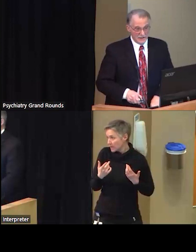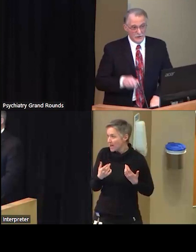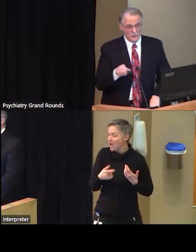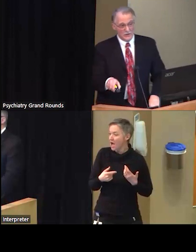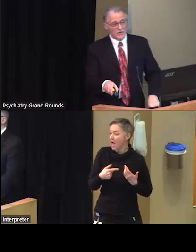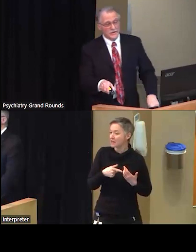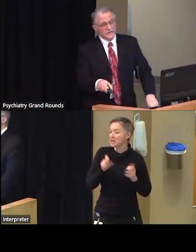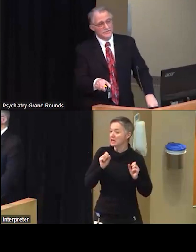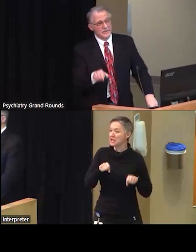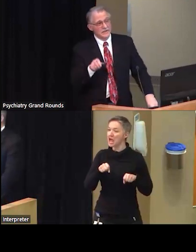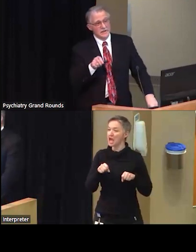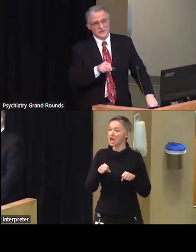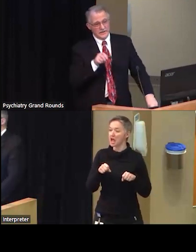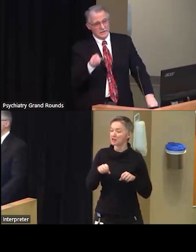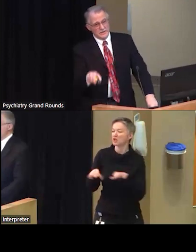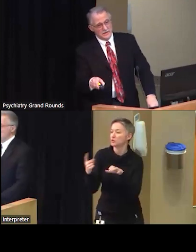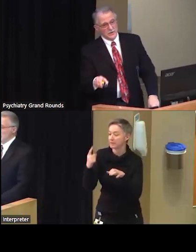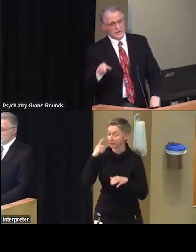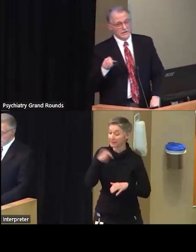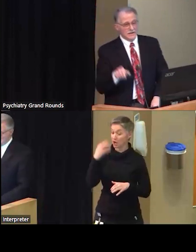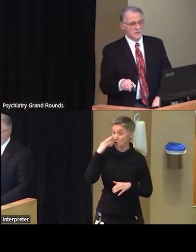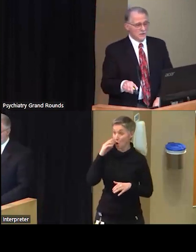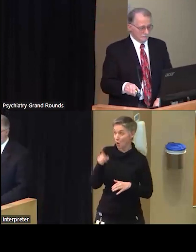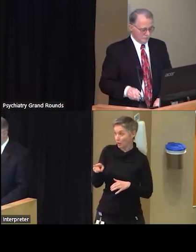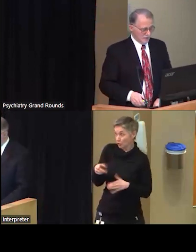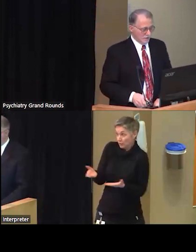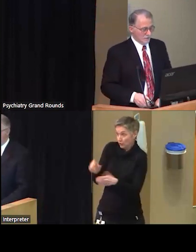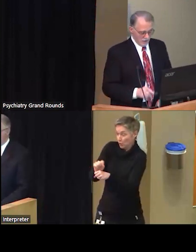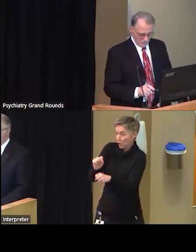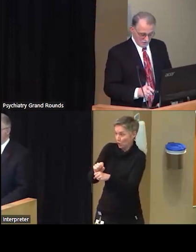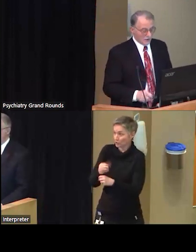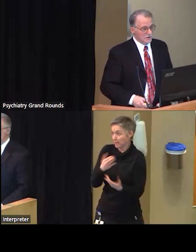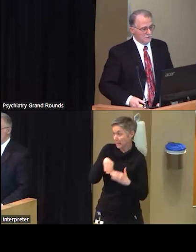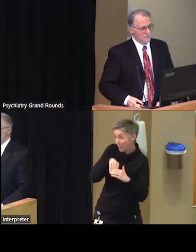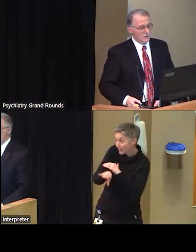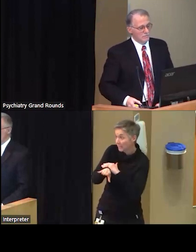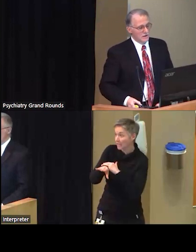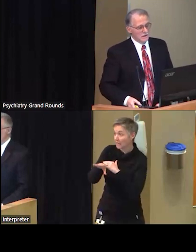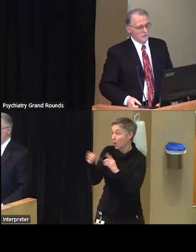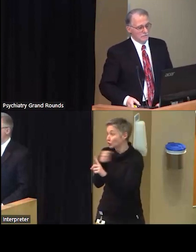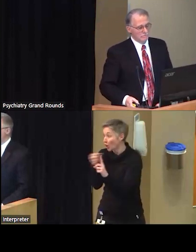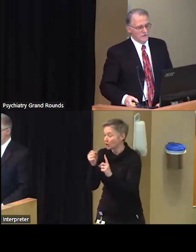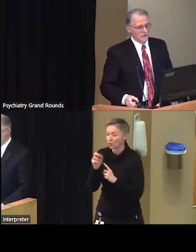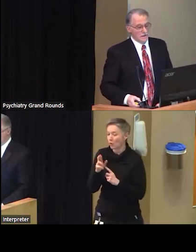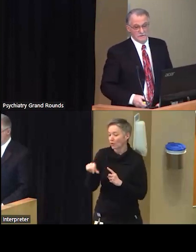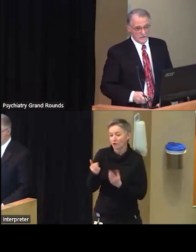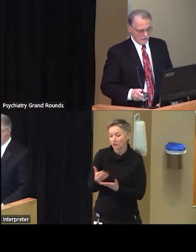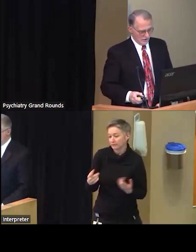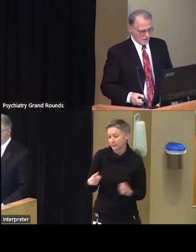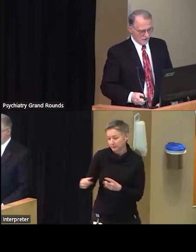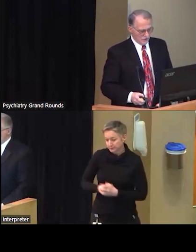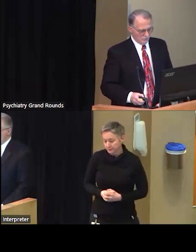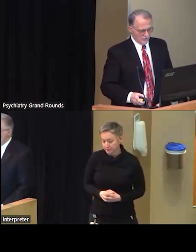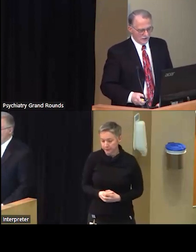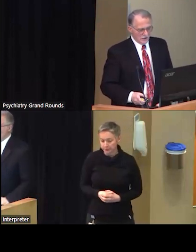offend because they know you'll be at work. And so they come into the work, and that's where there may be assault or other things